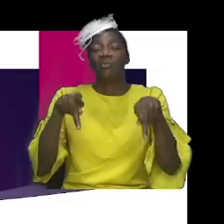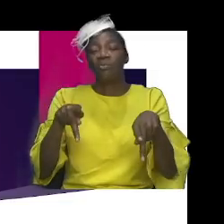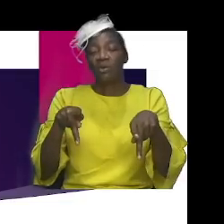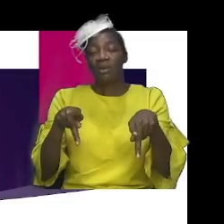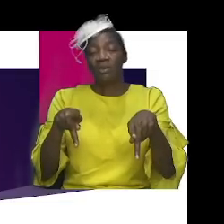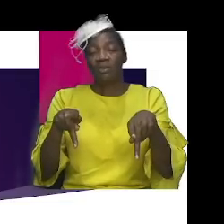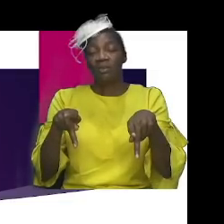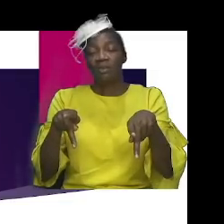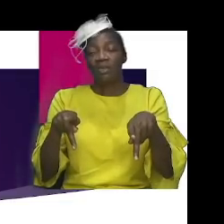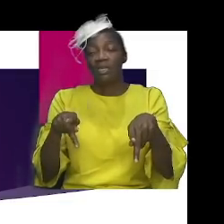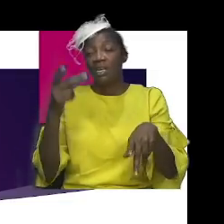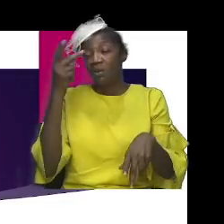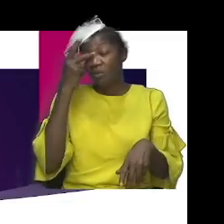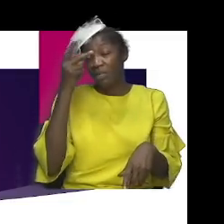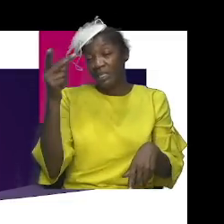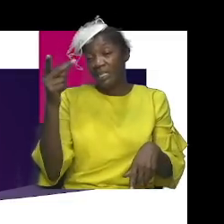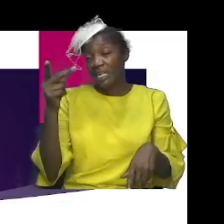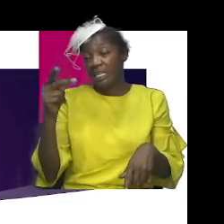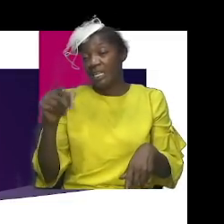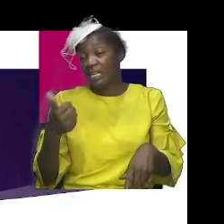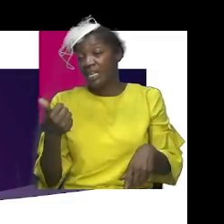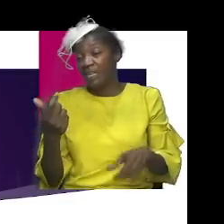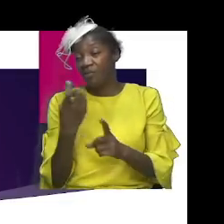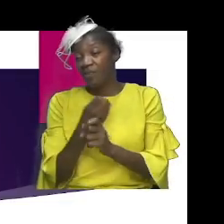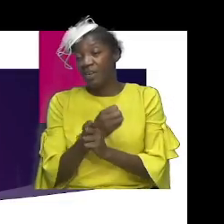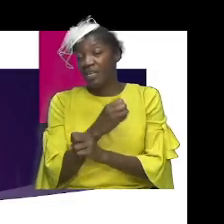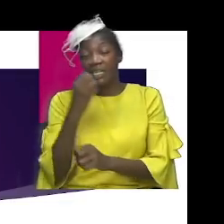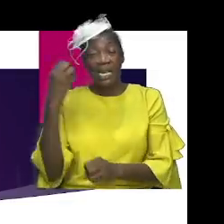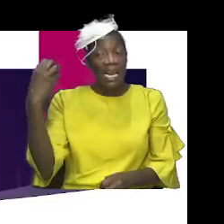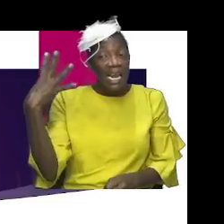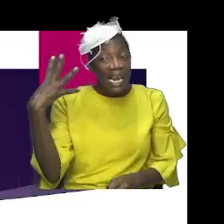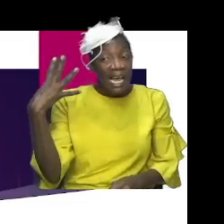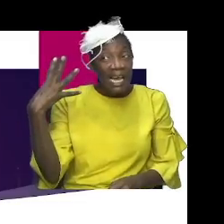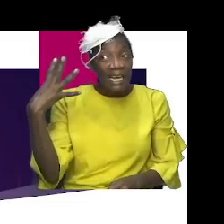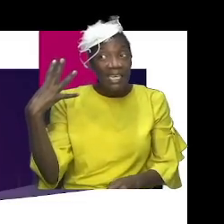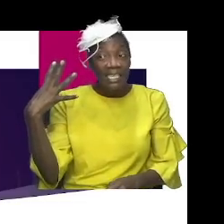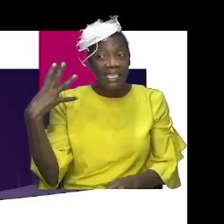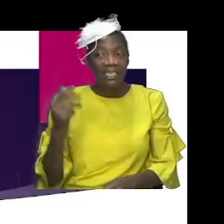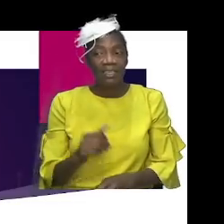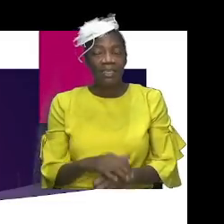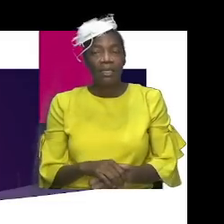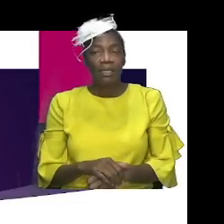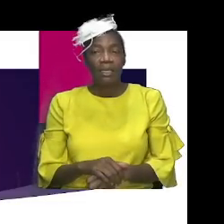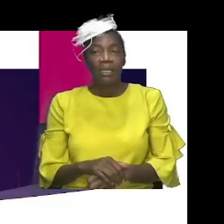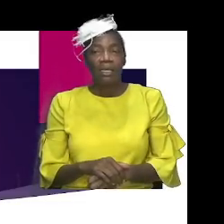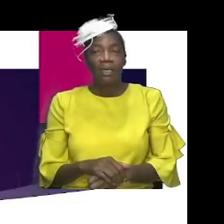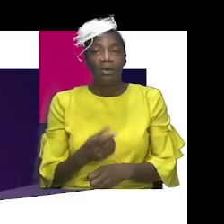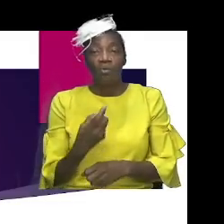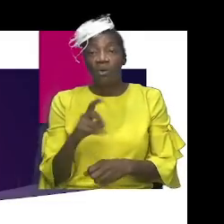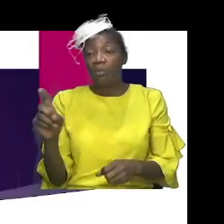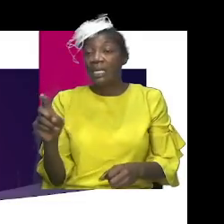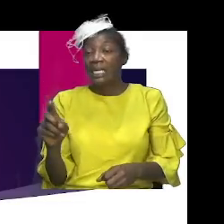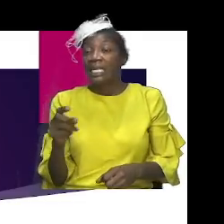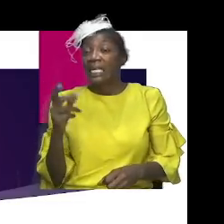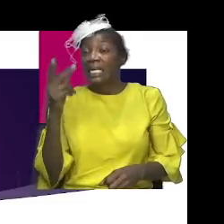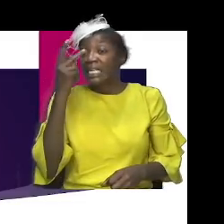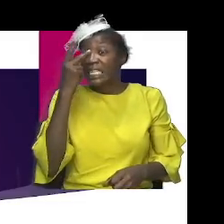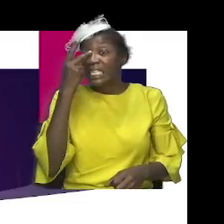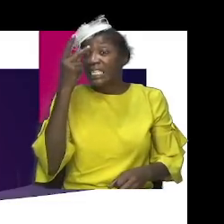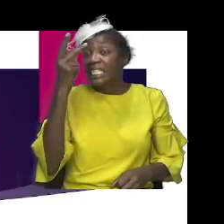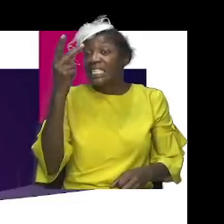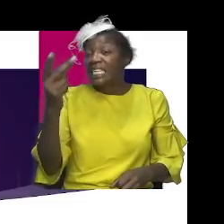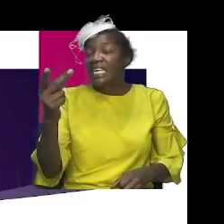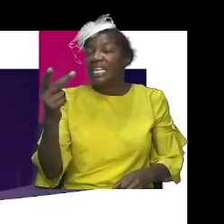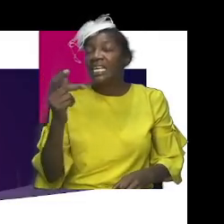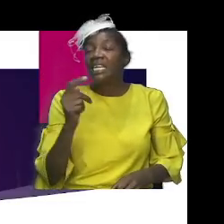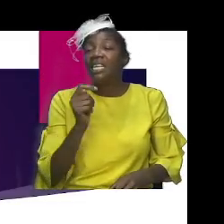in a certain light will be vindicated, and so will be seen in the true light